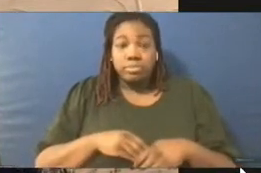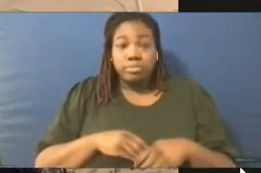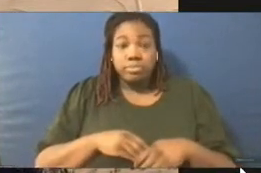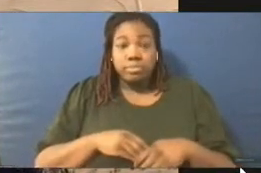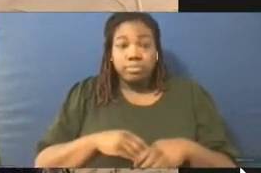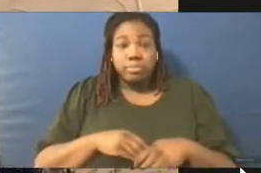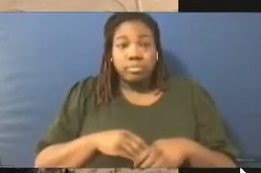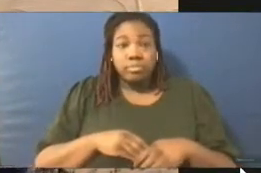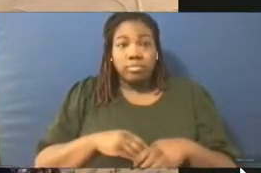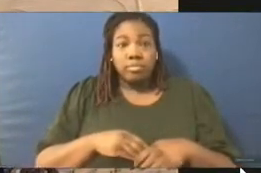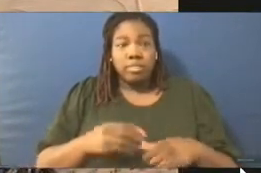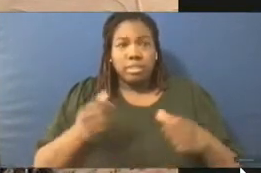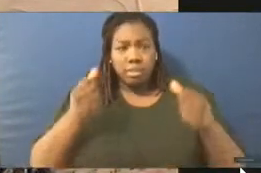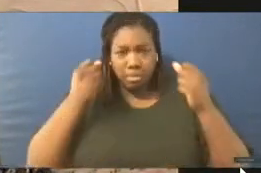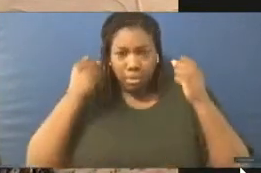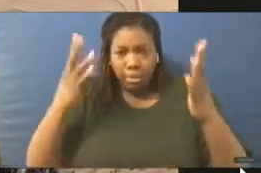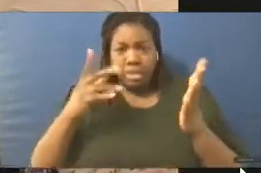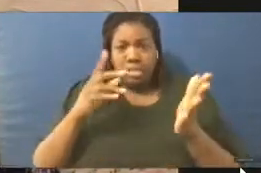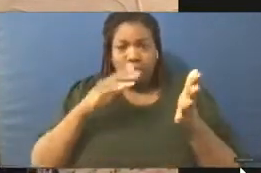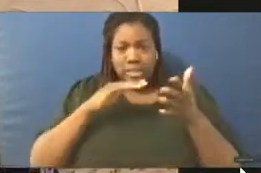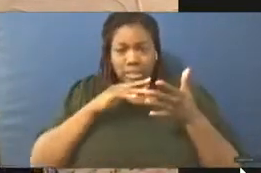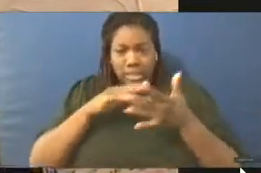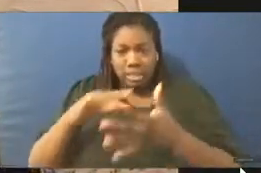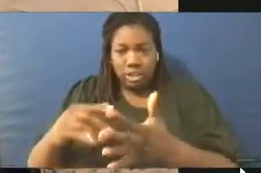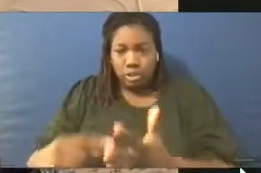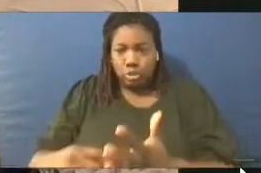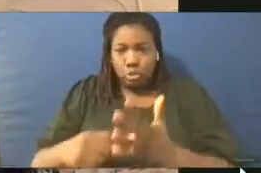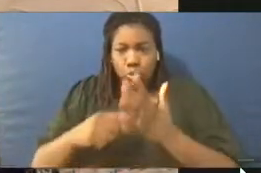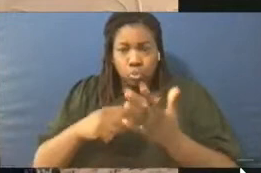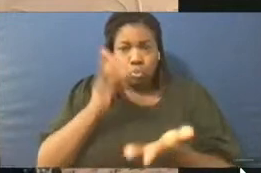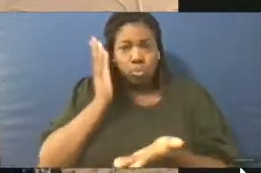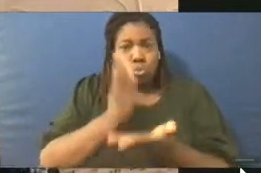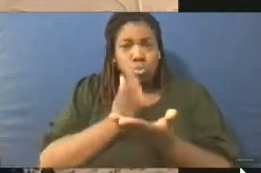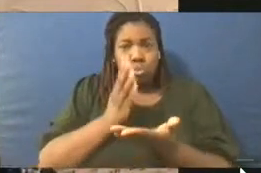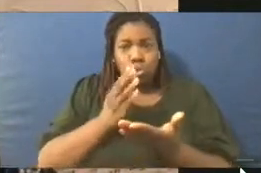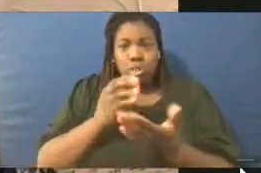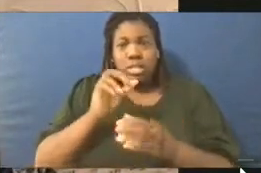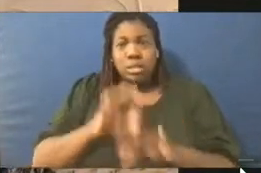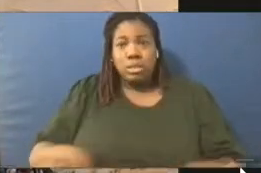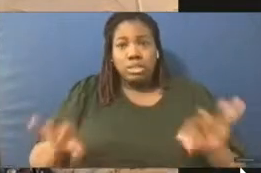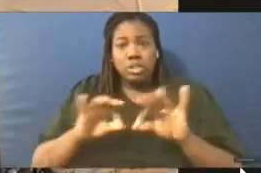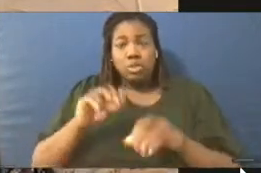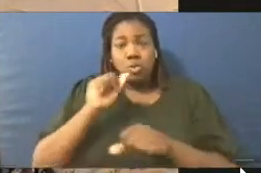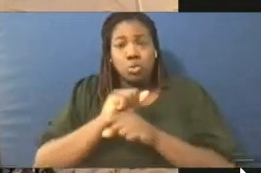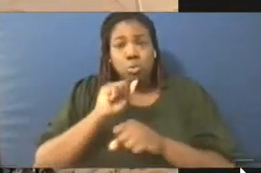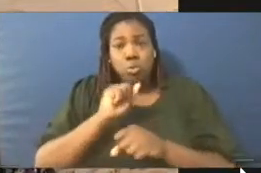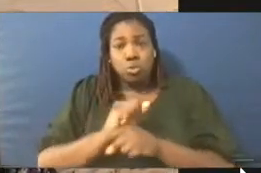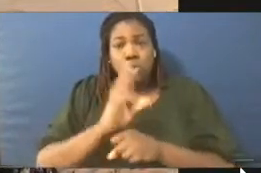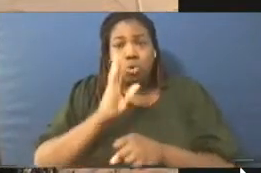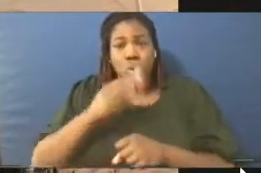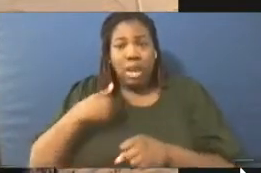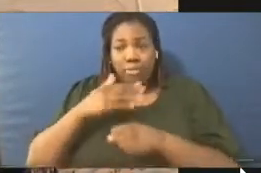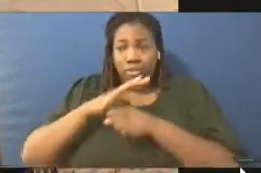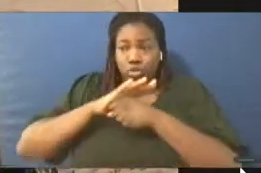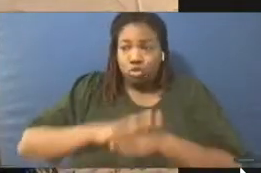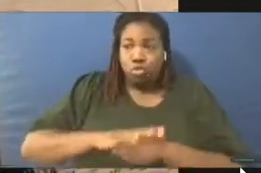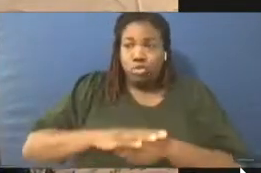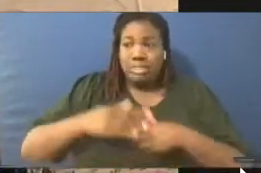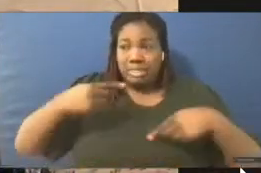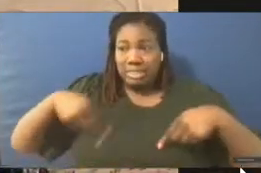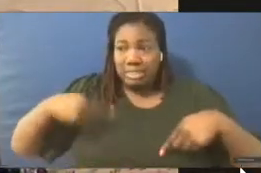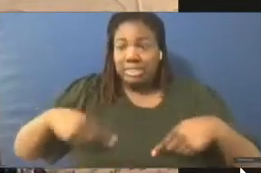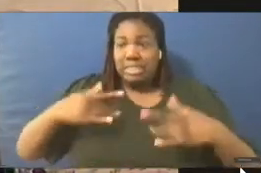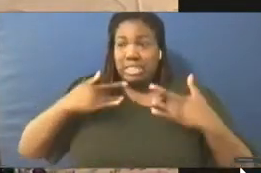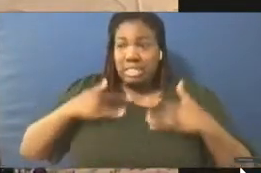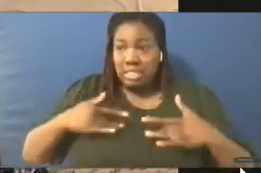And numerous studies have also shown that essential workers are more likely to experience stress, anxiety, depression,